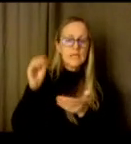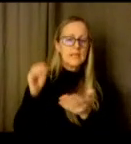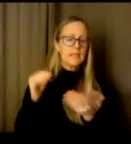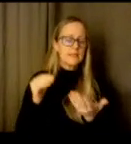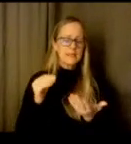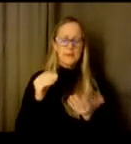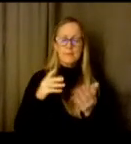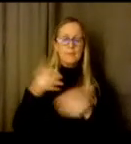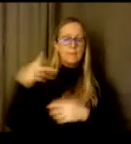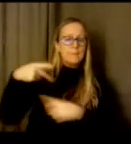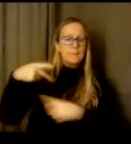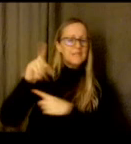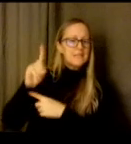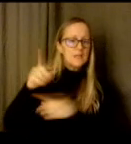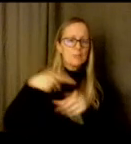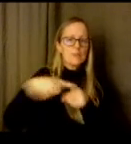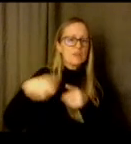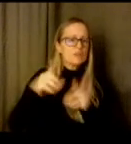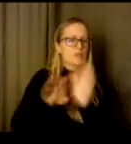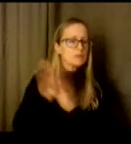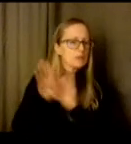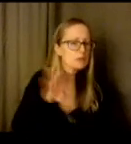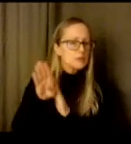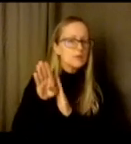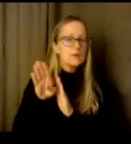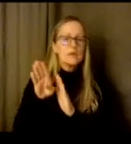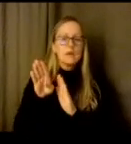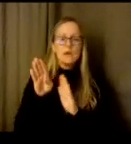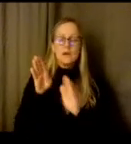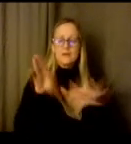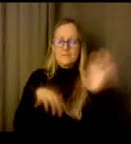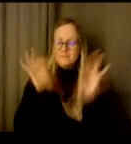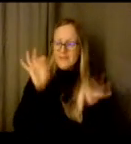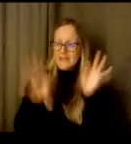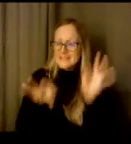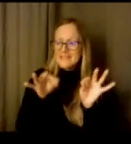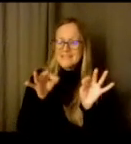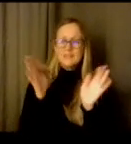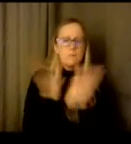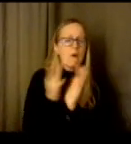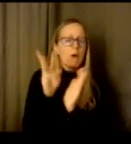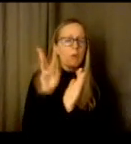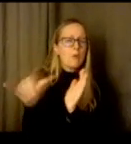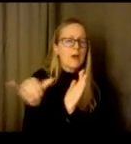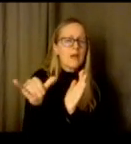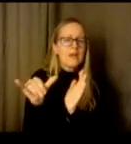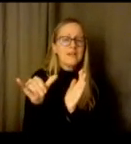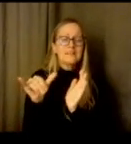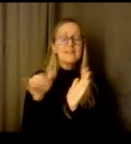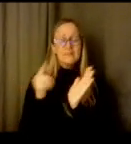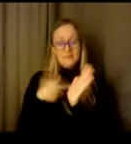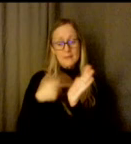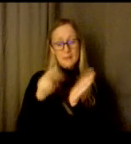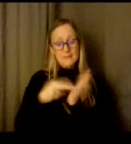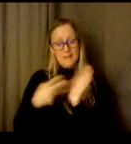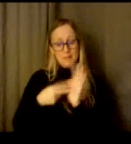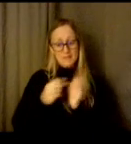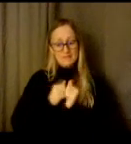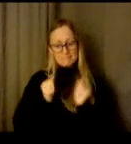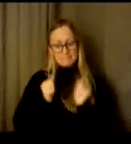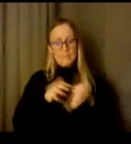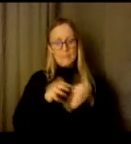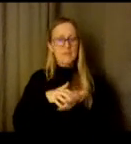development just different ways that we are finding small pockets to be able to be vulnerable with each other to talk about